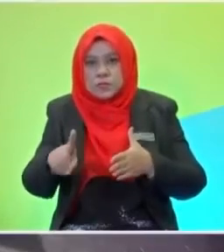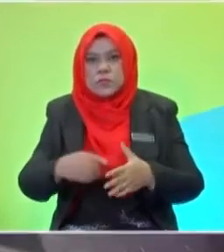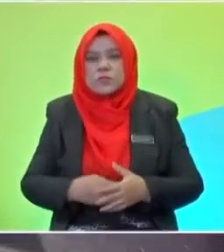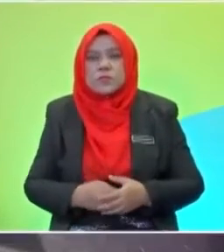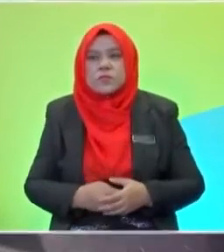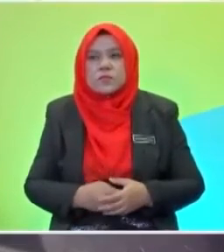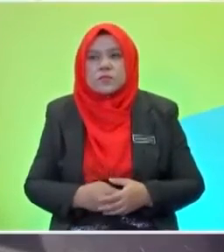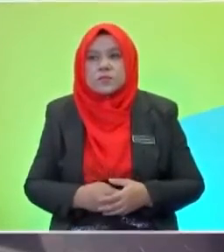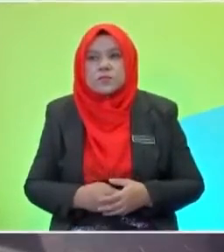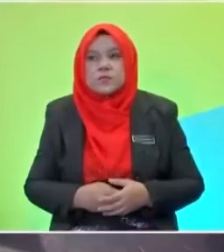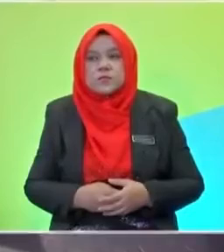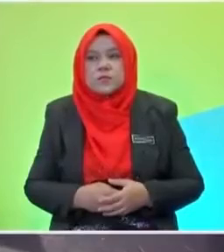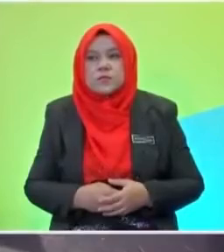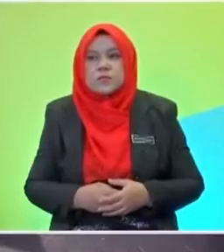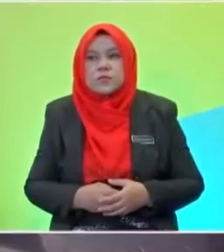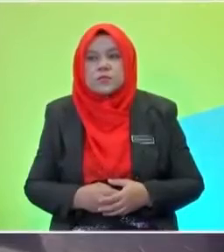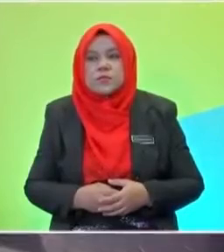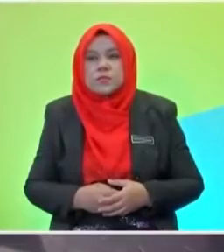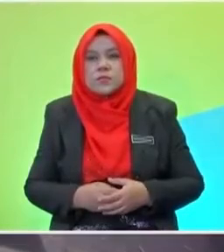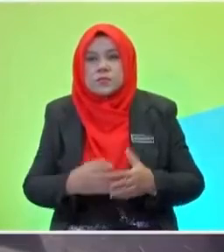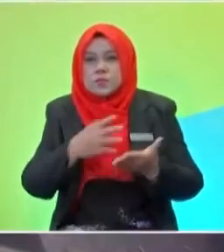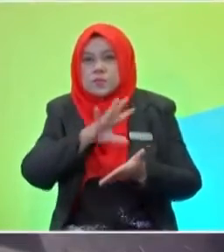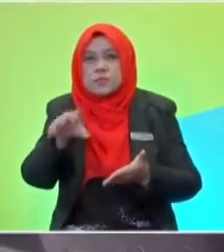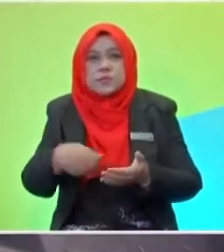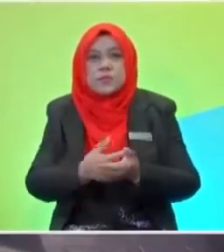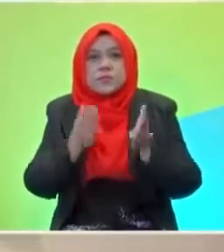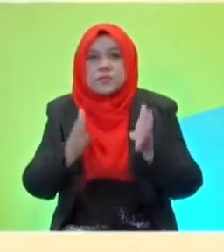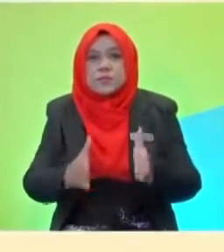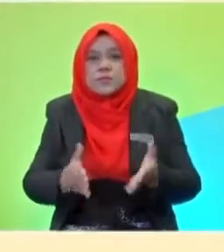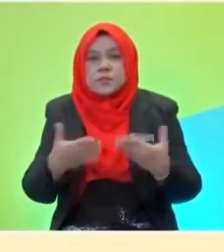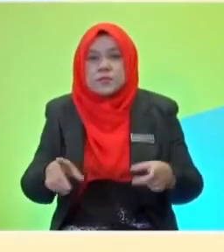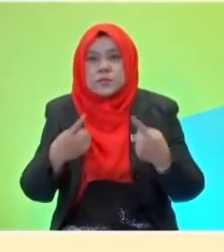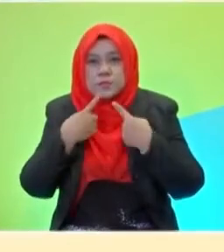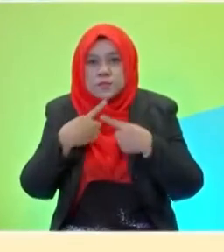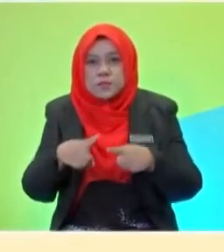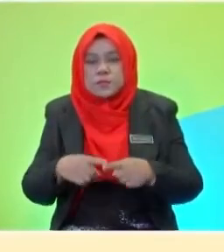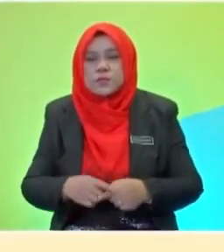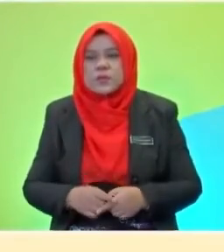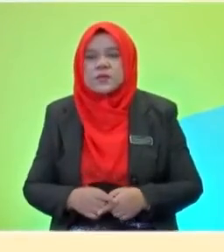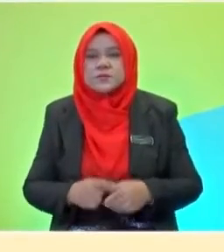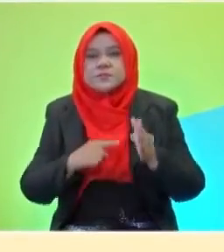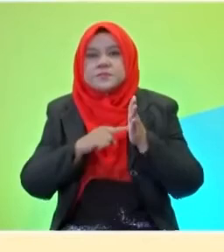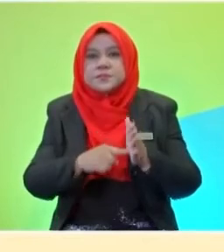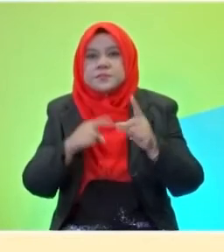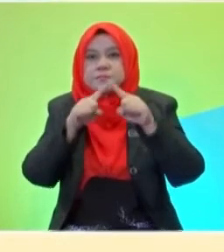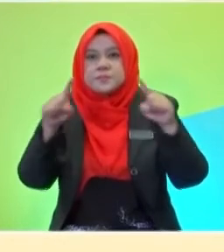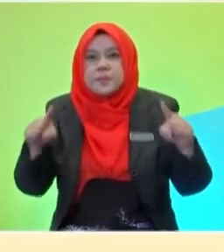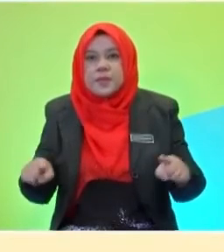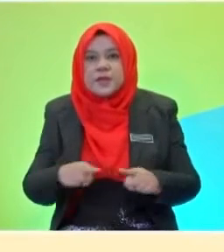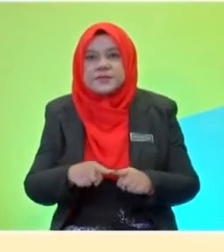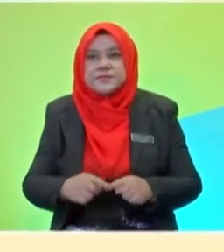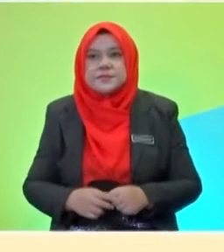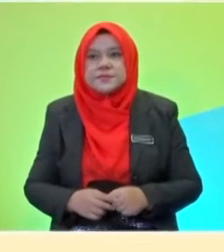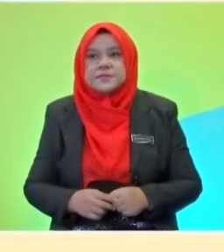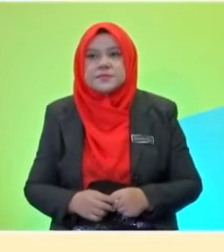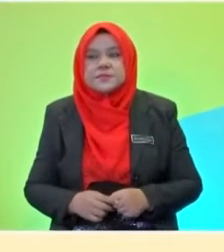right. Okay. Thank you very much for those tips, sir. Okay, so everybody show us your answers on the camera. Okay, maybe they still need time.